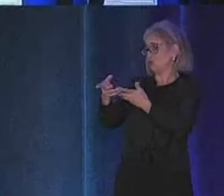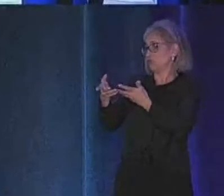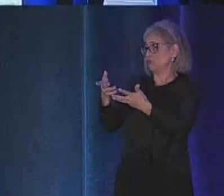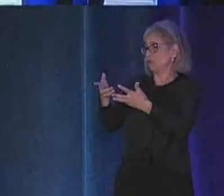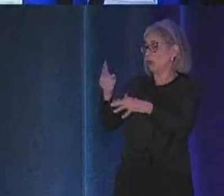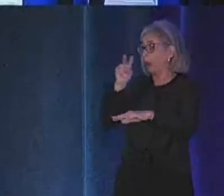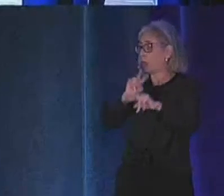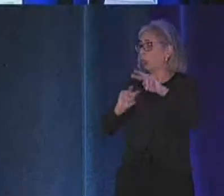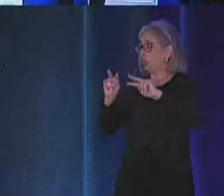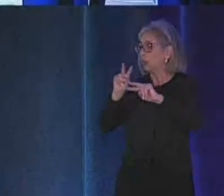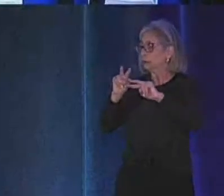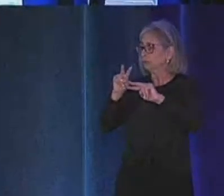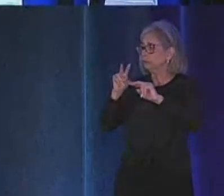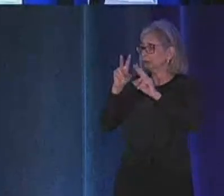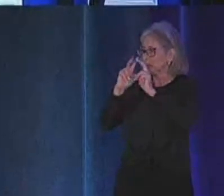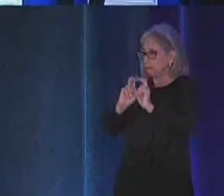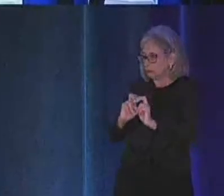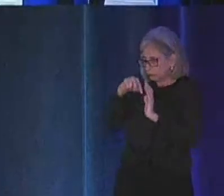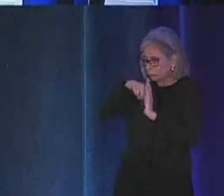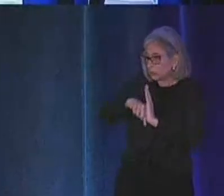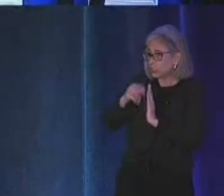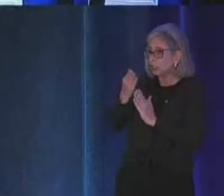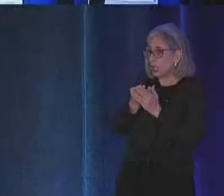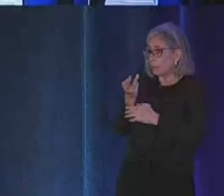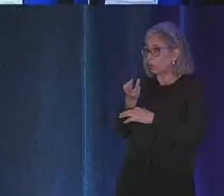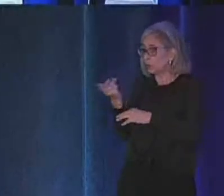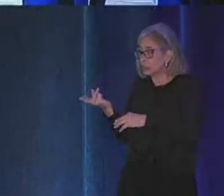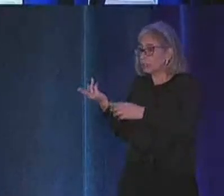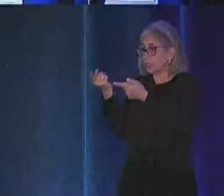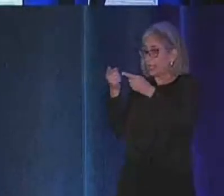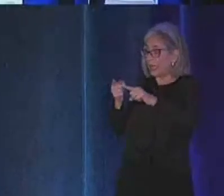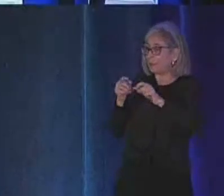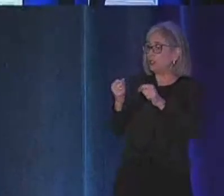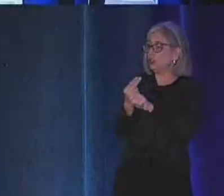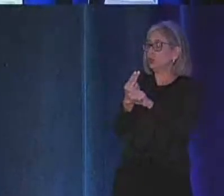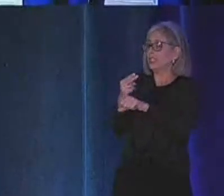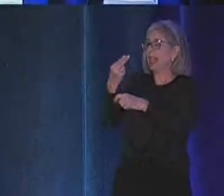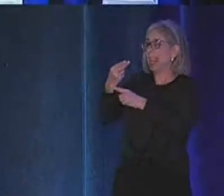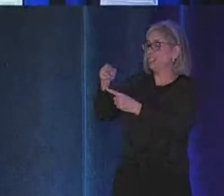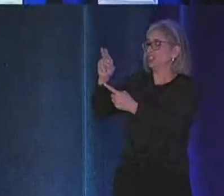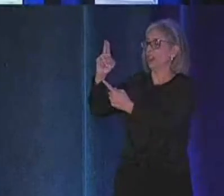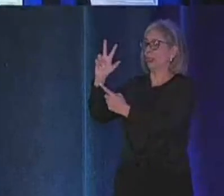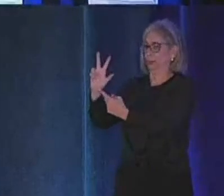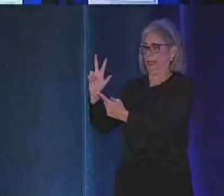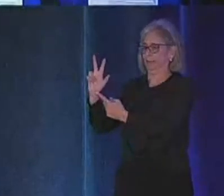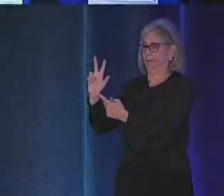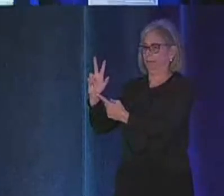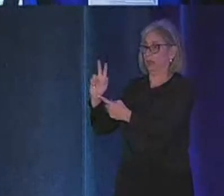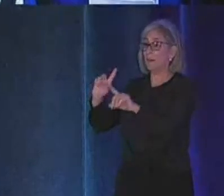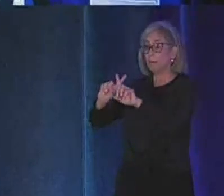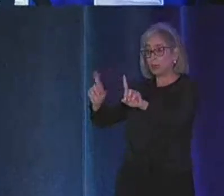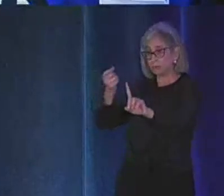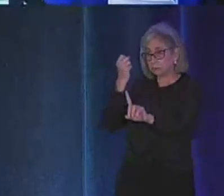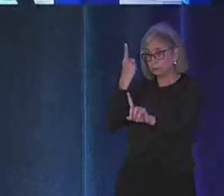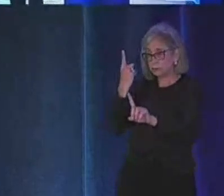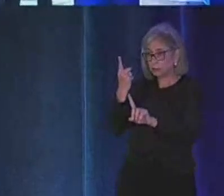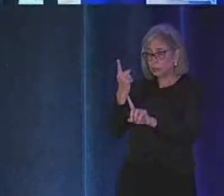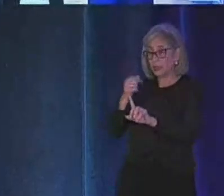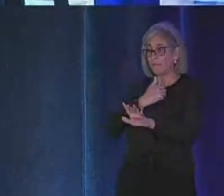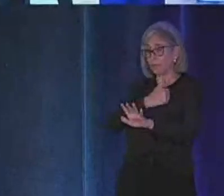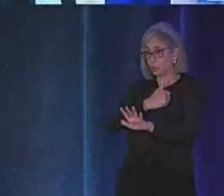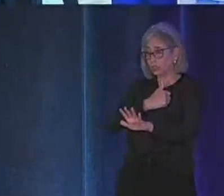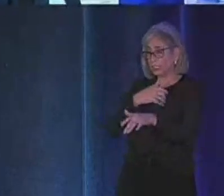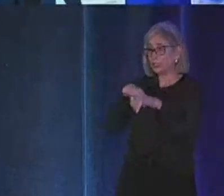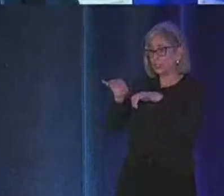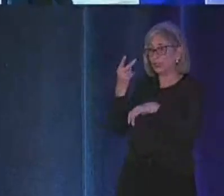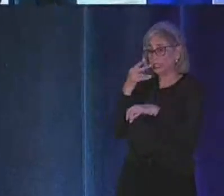you look under the hood, you'll see that some resources are coming down using H3, all right? But unfortunately, you